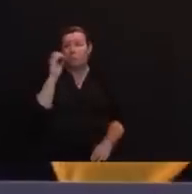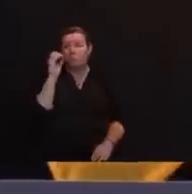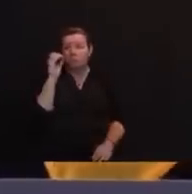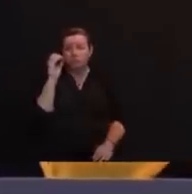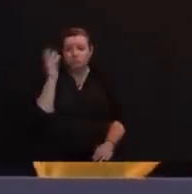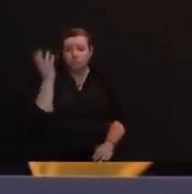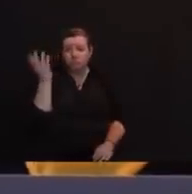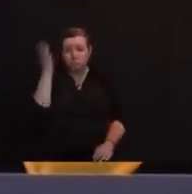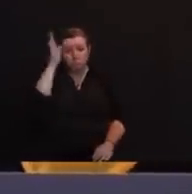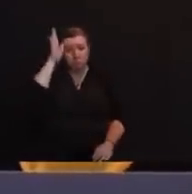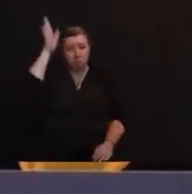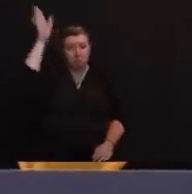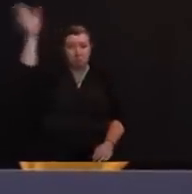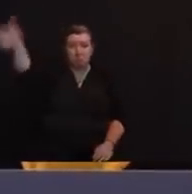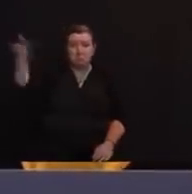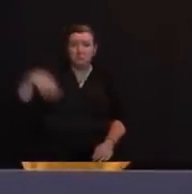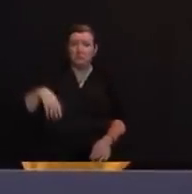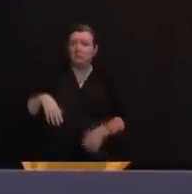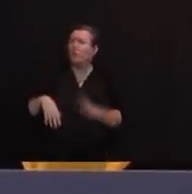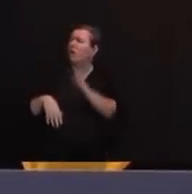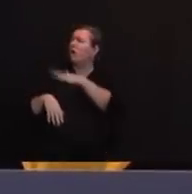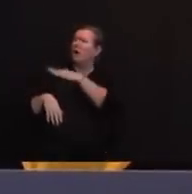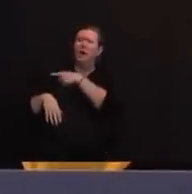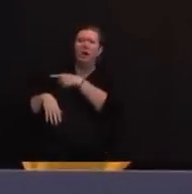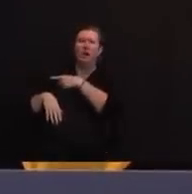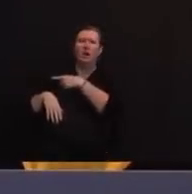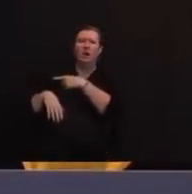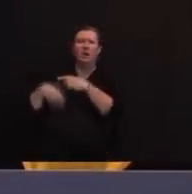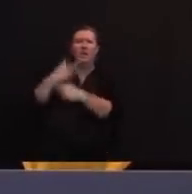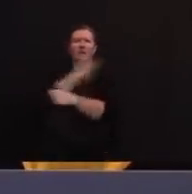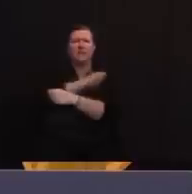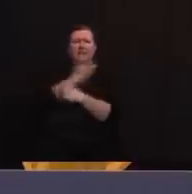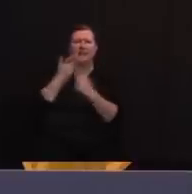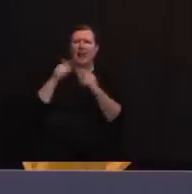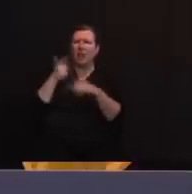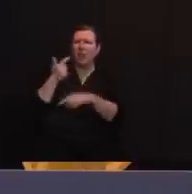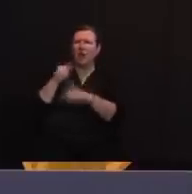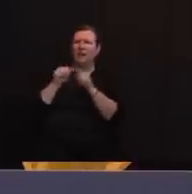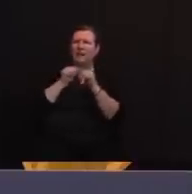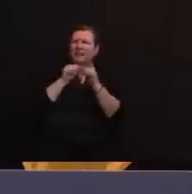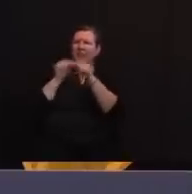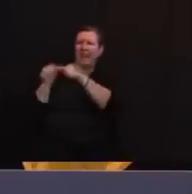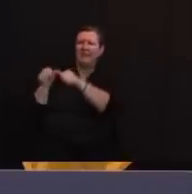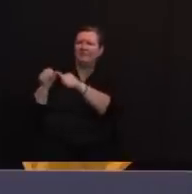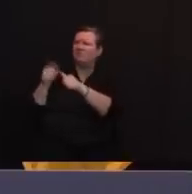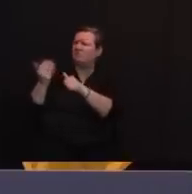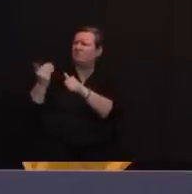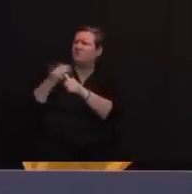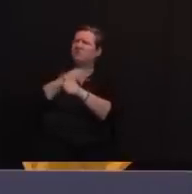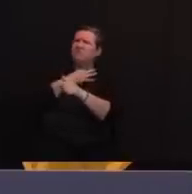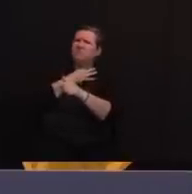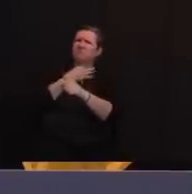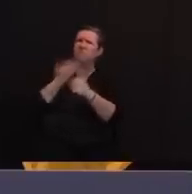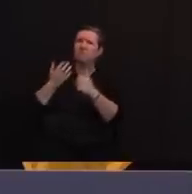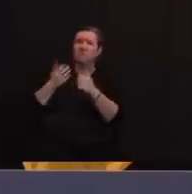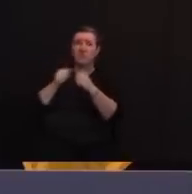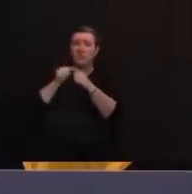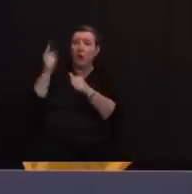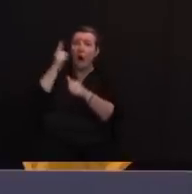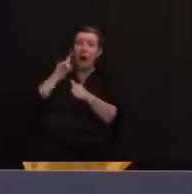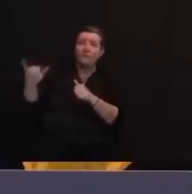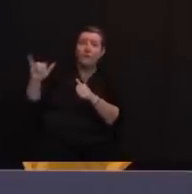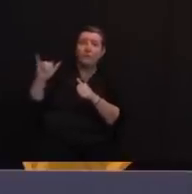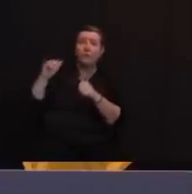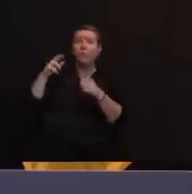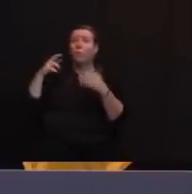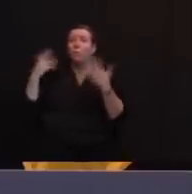last? And I want to underscore what Eddie said. We don't know. We don't know. And a flu shot's an annual, every October I feel